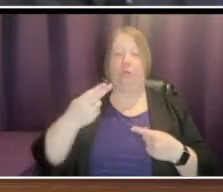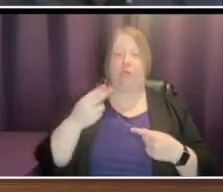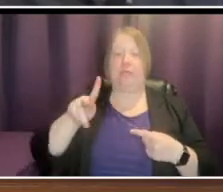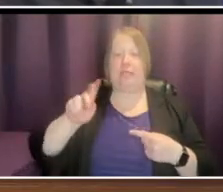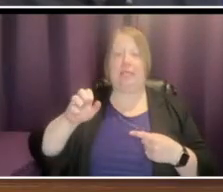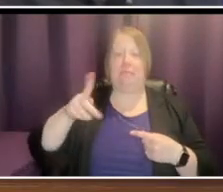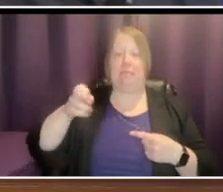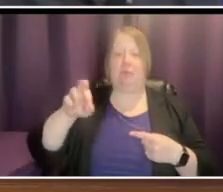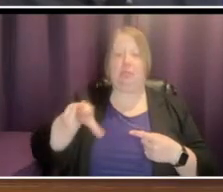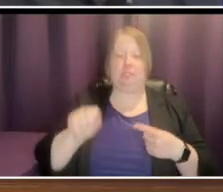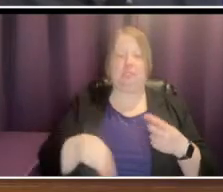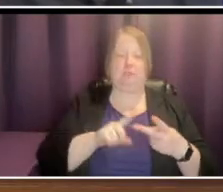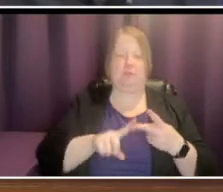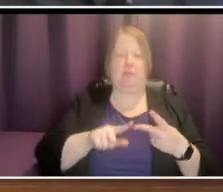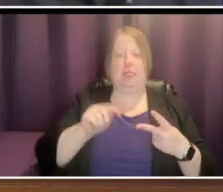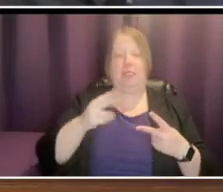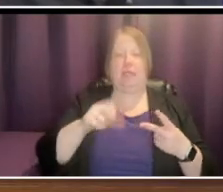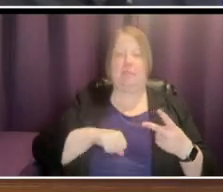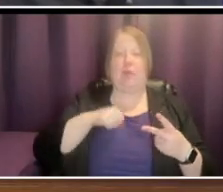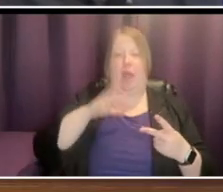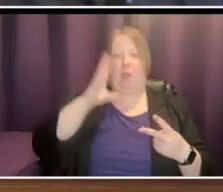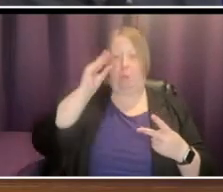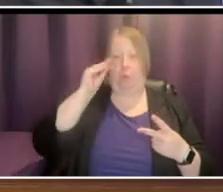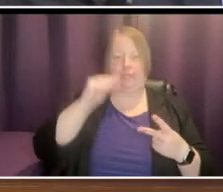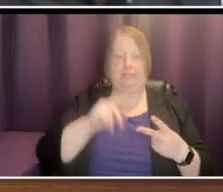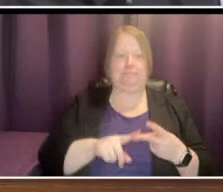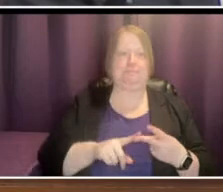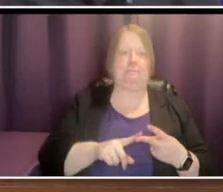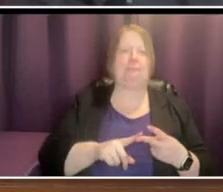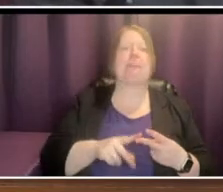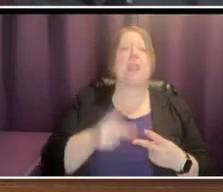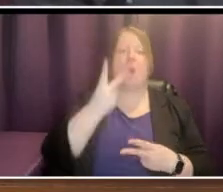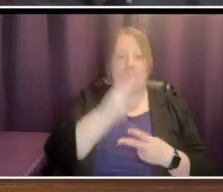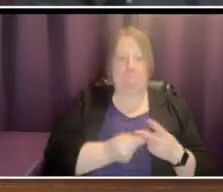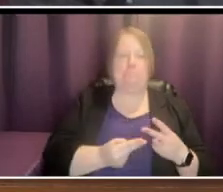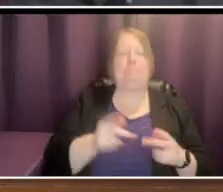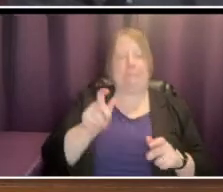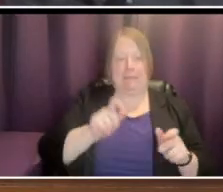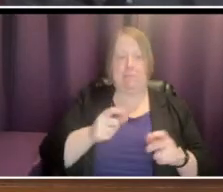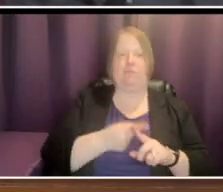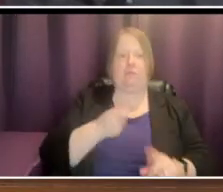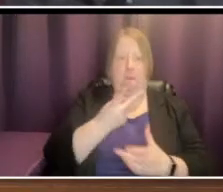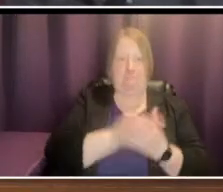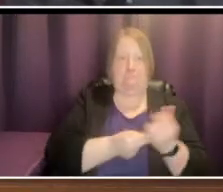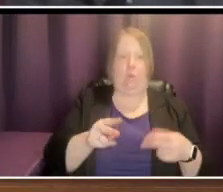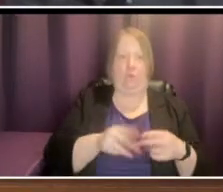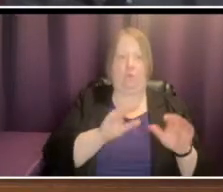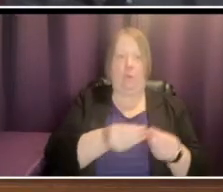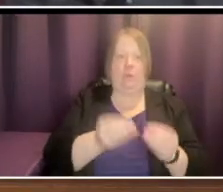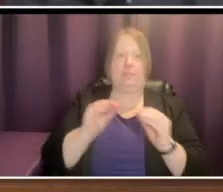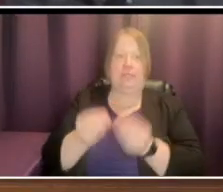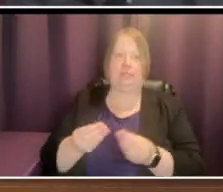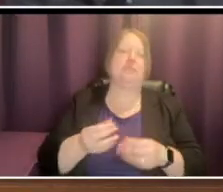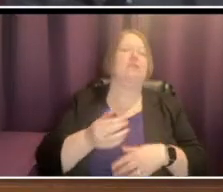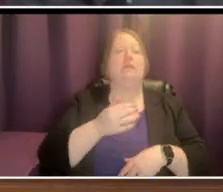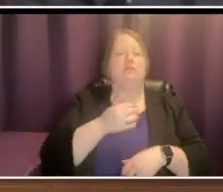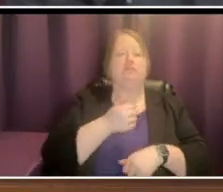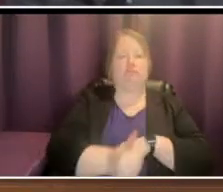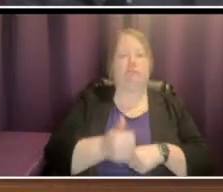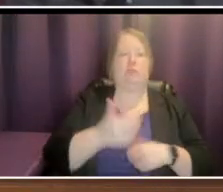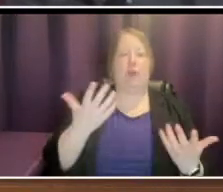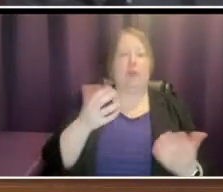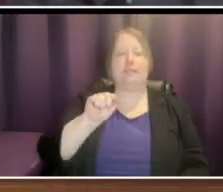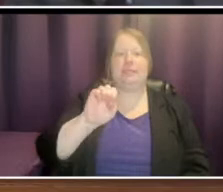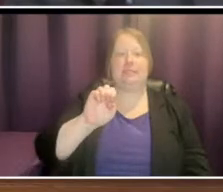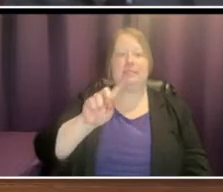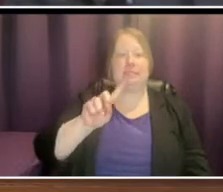these organizations have been charged with a crime of seditious conspiracy. Now, what is seditious conspiracy? It